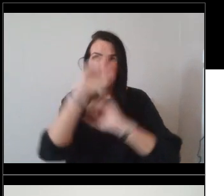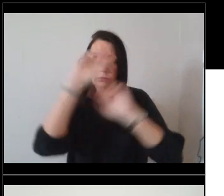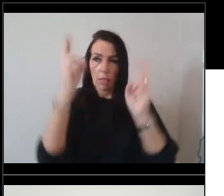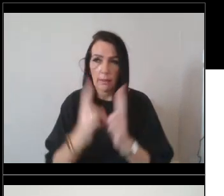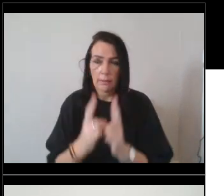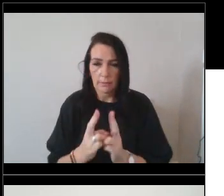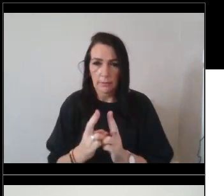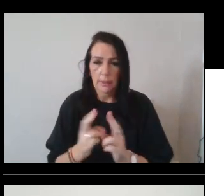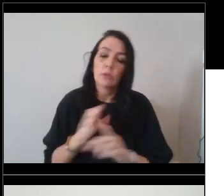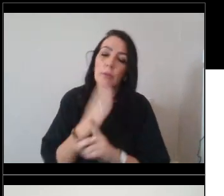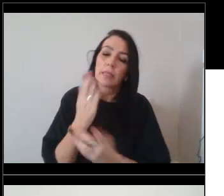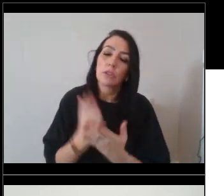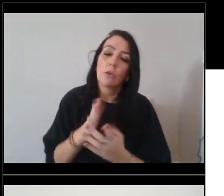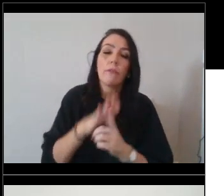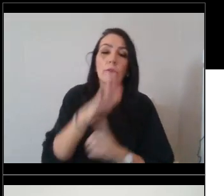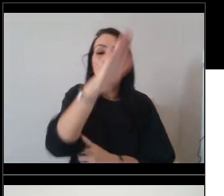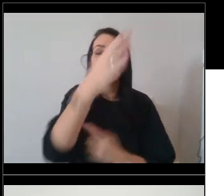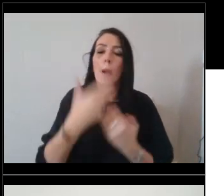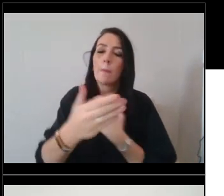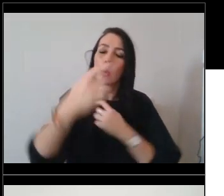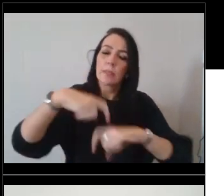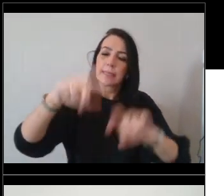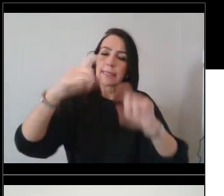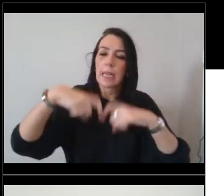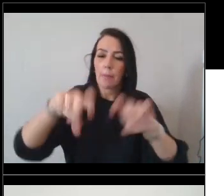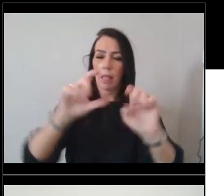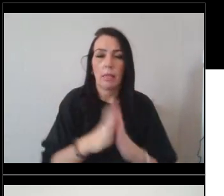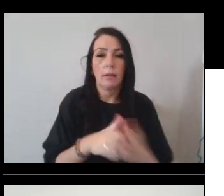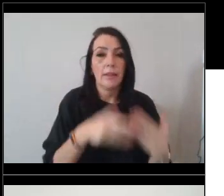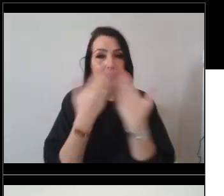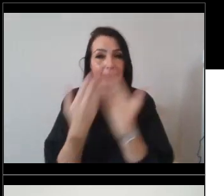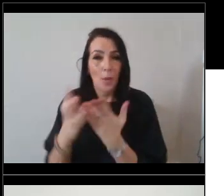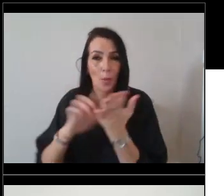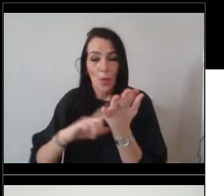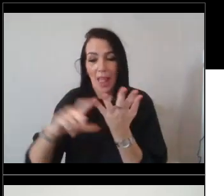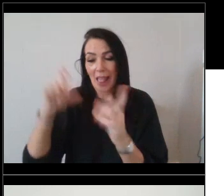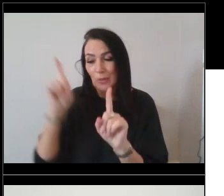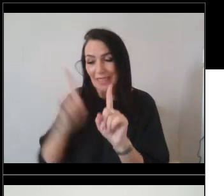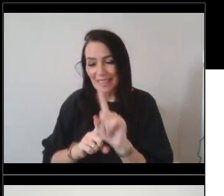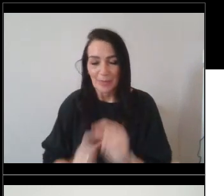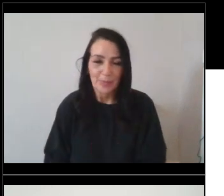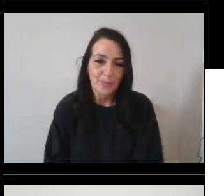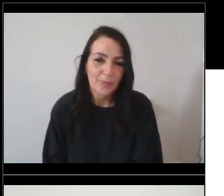sustainable future. I will now hand over to Lucy to get us started.